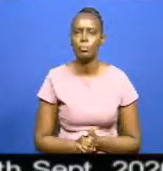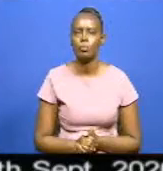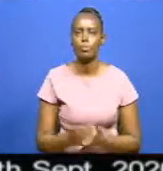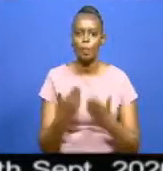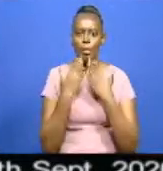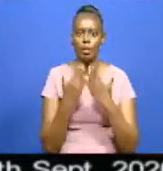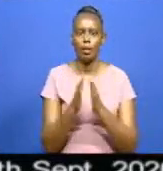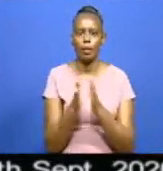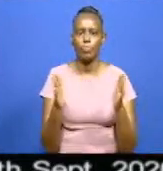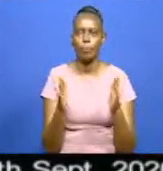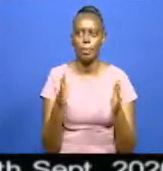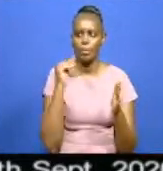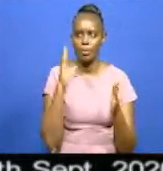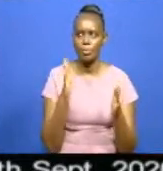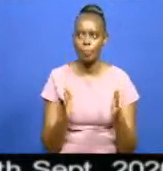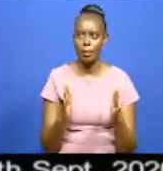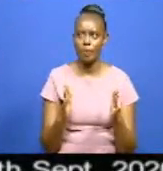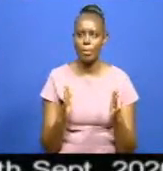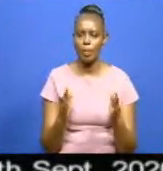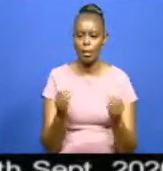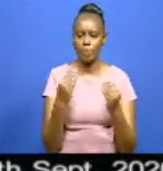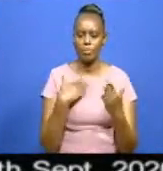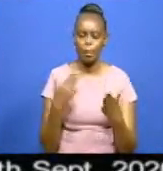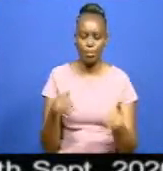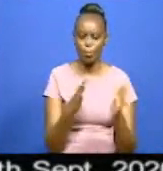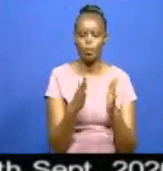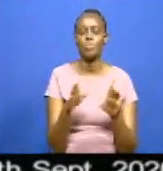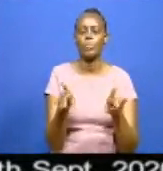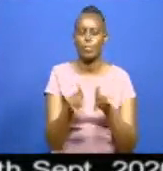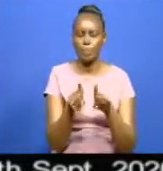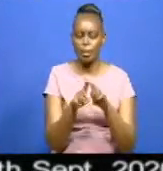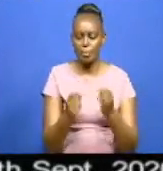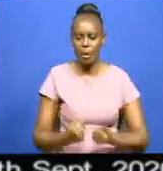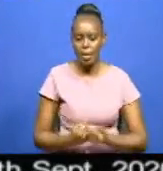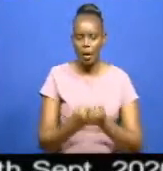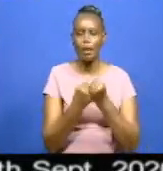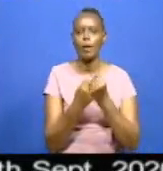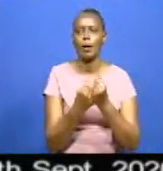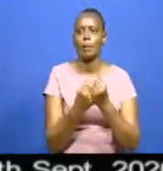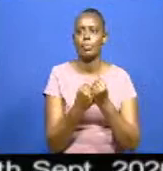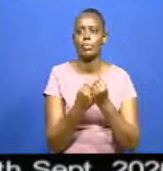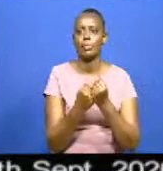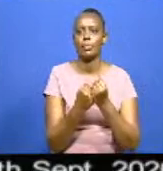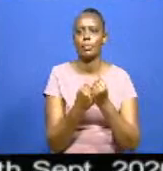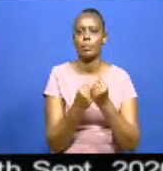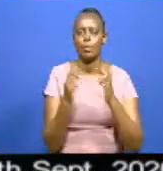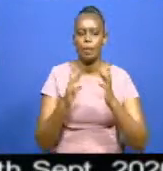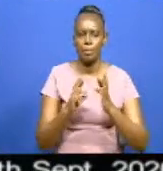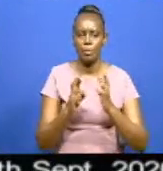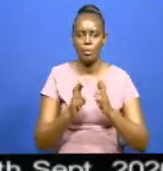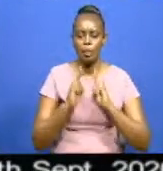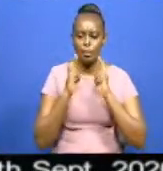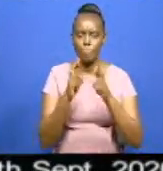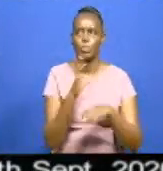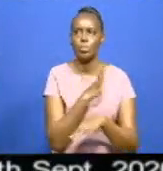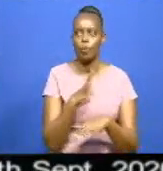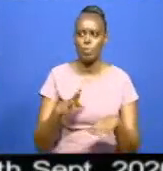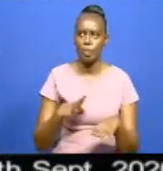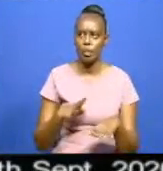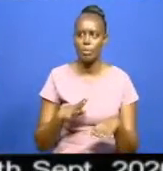Thank you so much, Mr. Speaker, for giving me this chance to contribute to this report of the